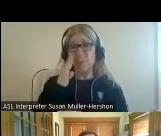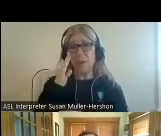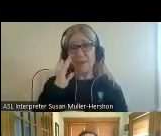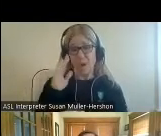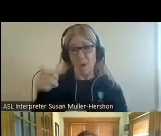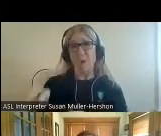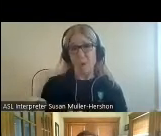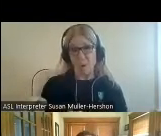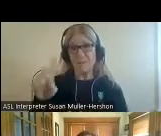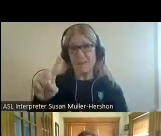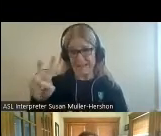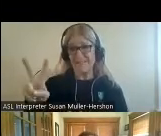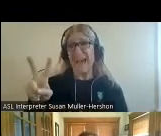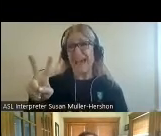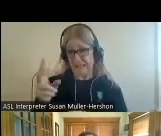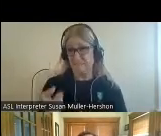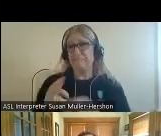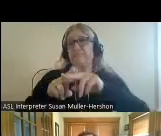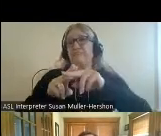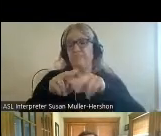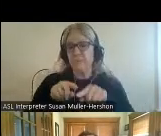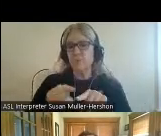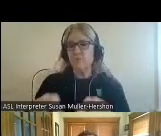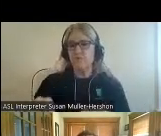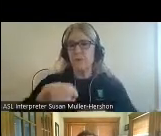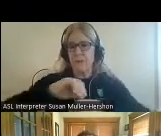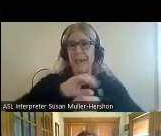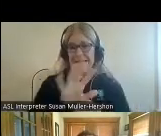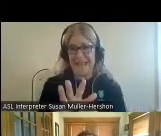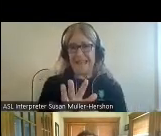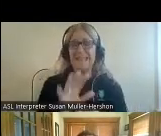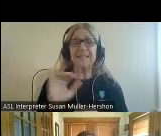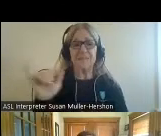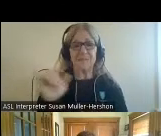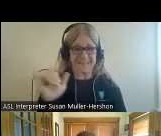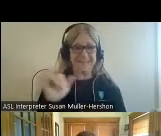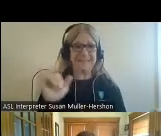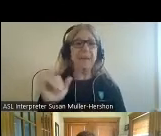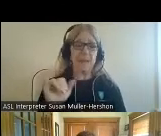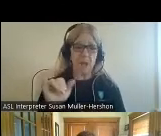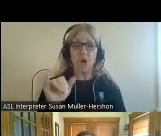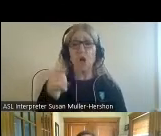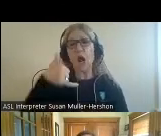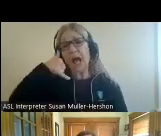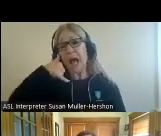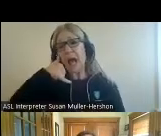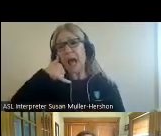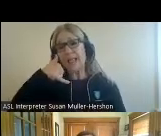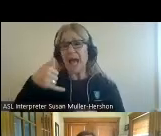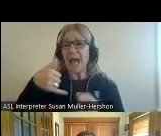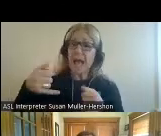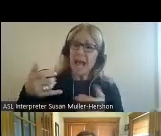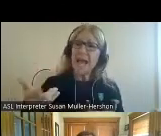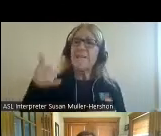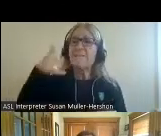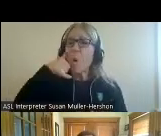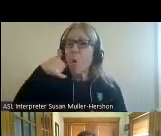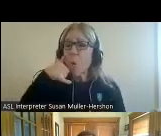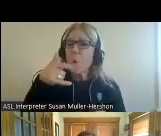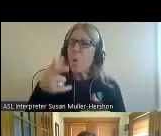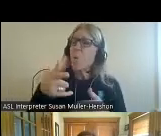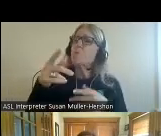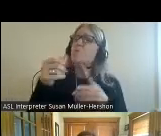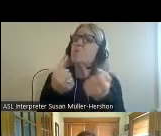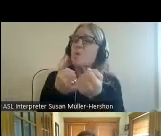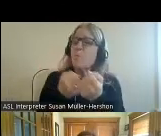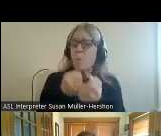have increased during the pandemic. So there are similar hotlines and text lines, as well as resources for supporting people going through